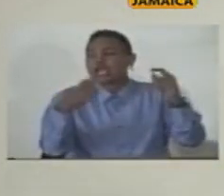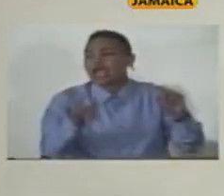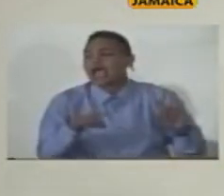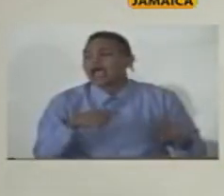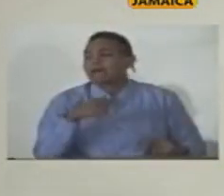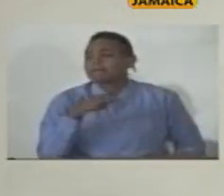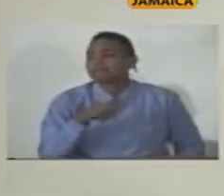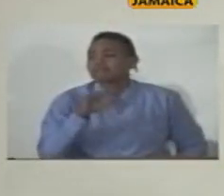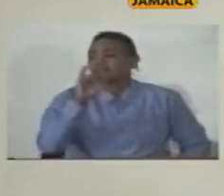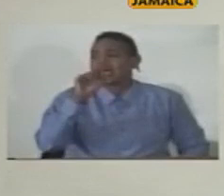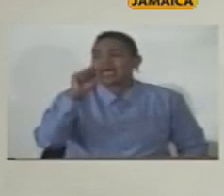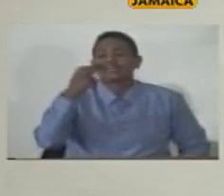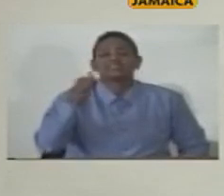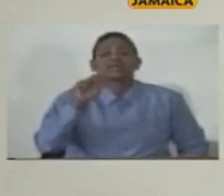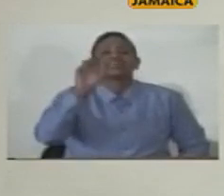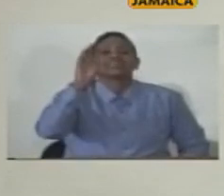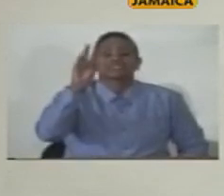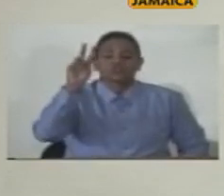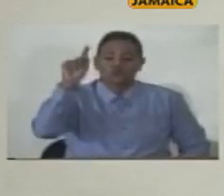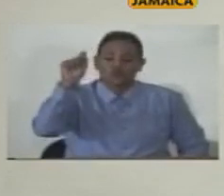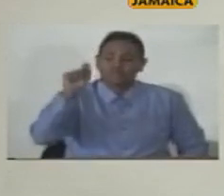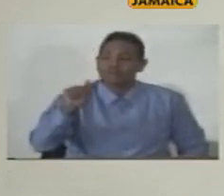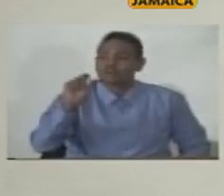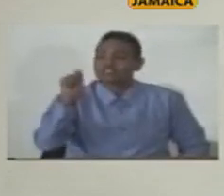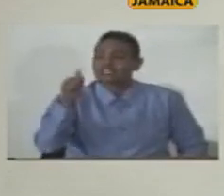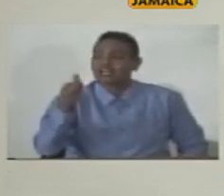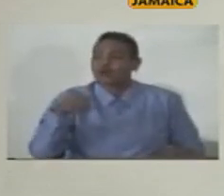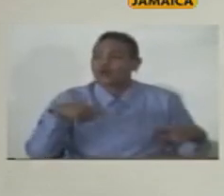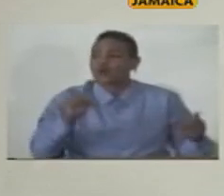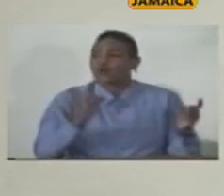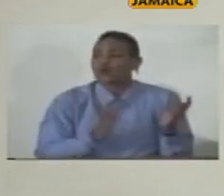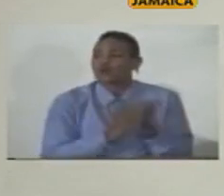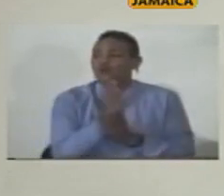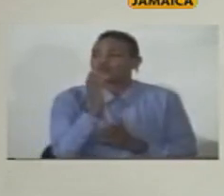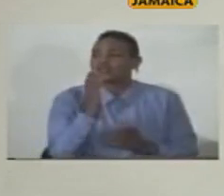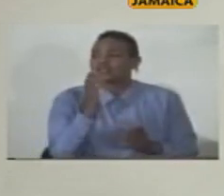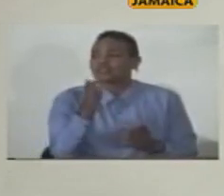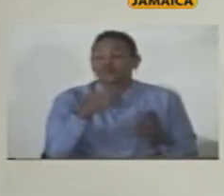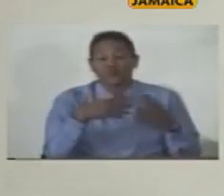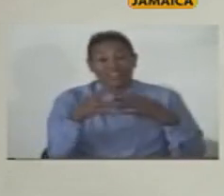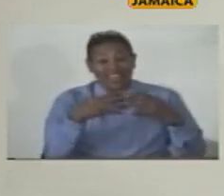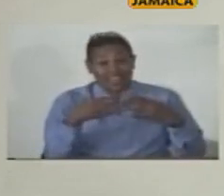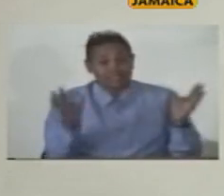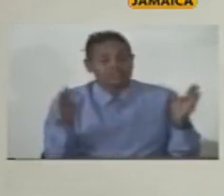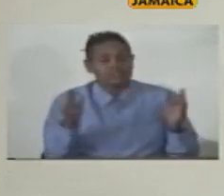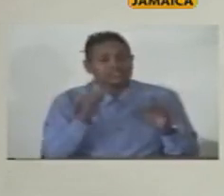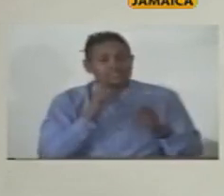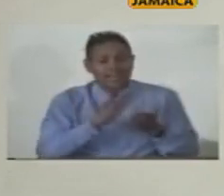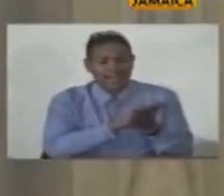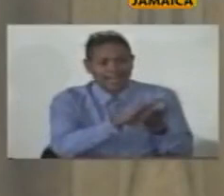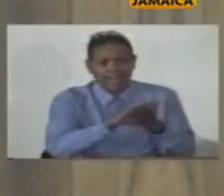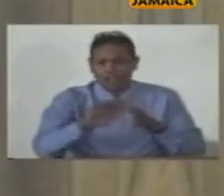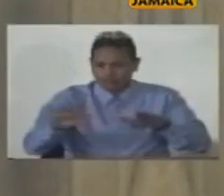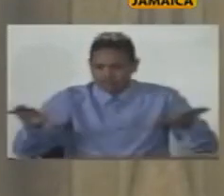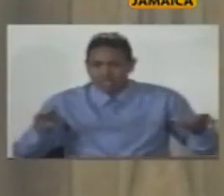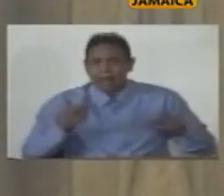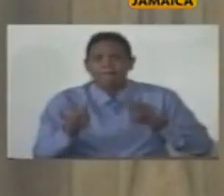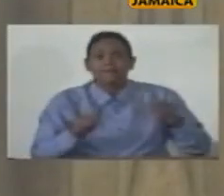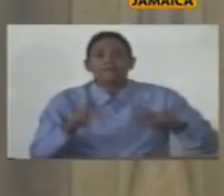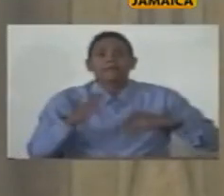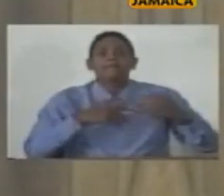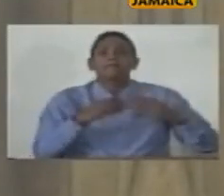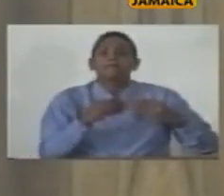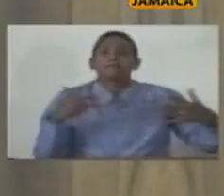62 verse 10 says, go through the gates, clear the way for the people, build